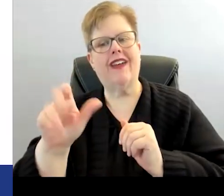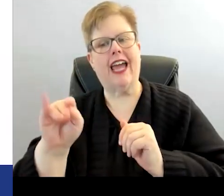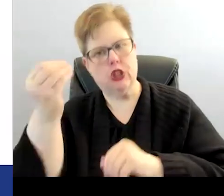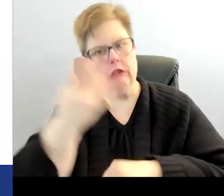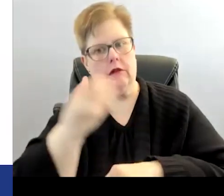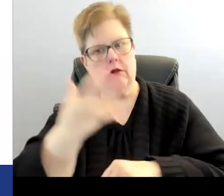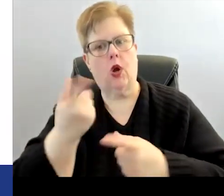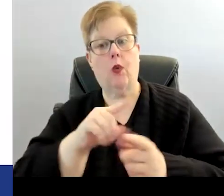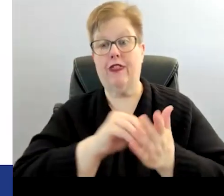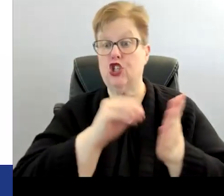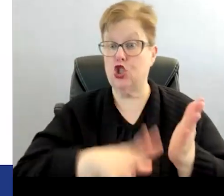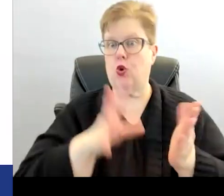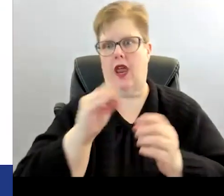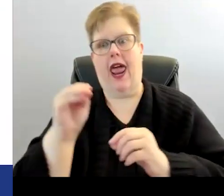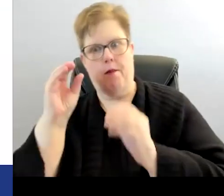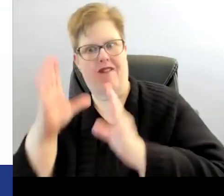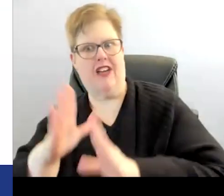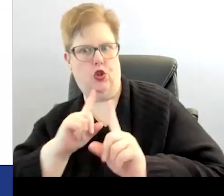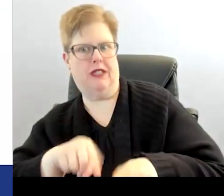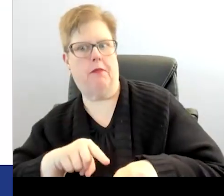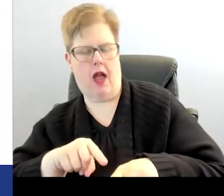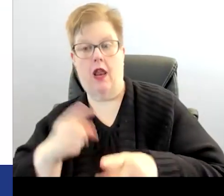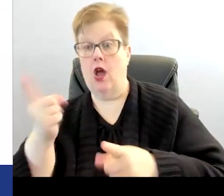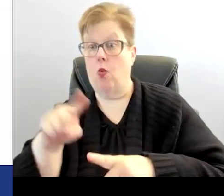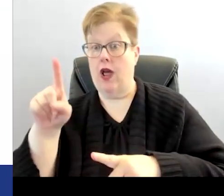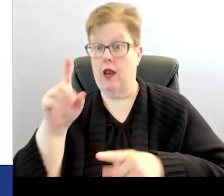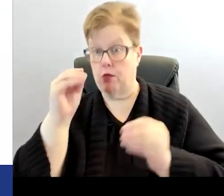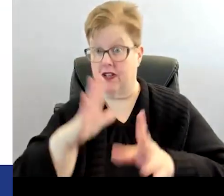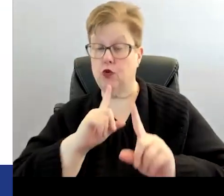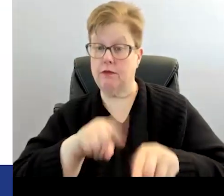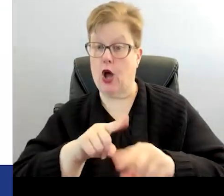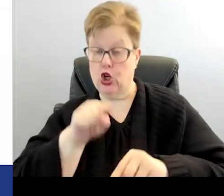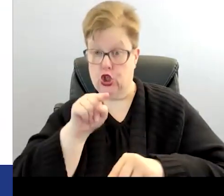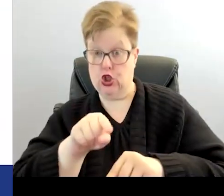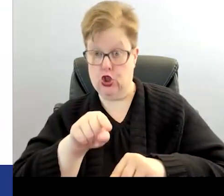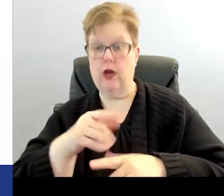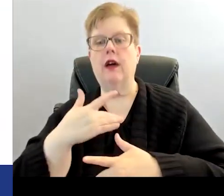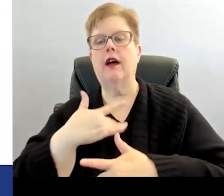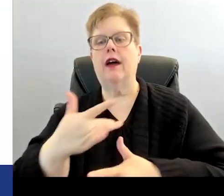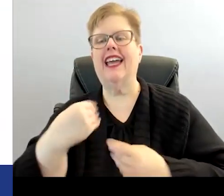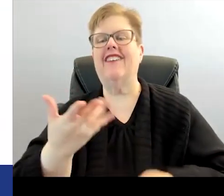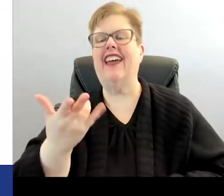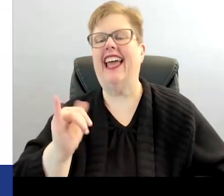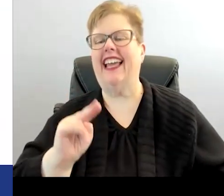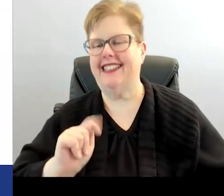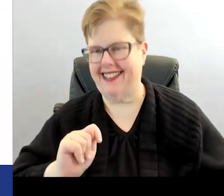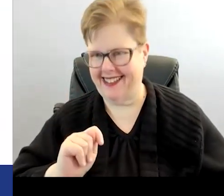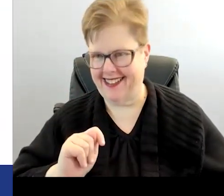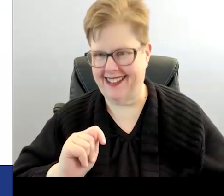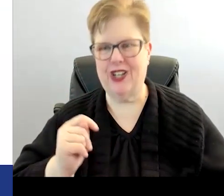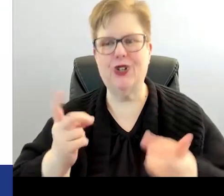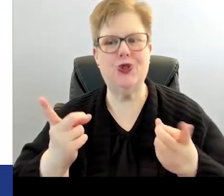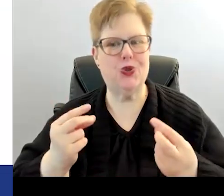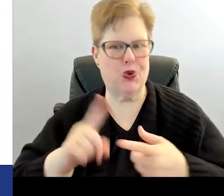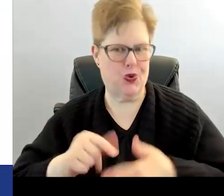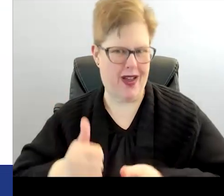professor responds. And when your professor responds to you on the discussion board, they're often quietly giving you a hint about something to do that